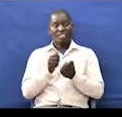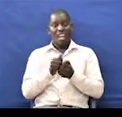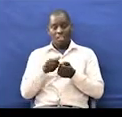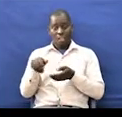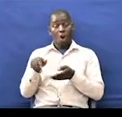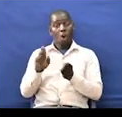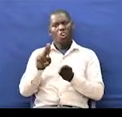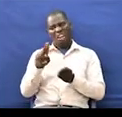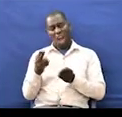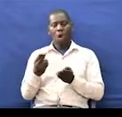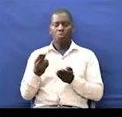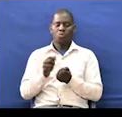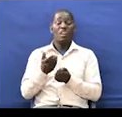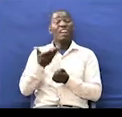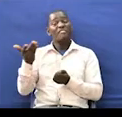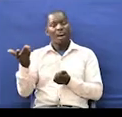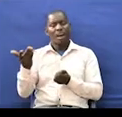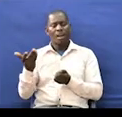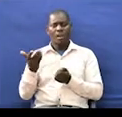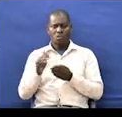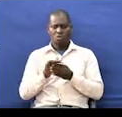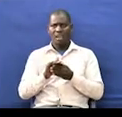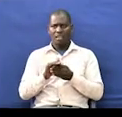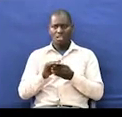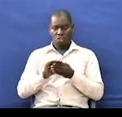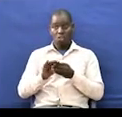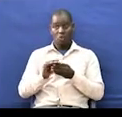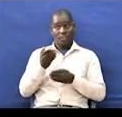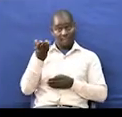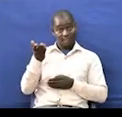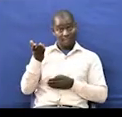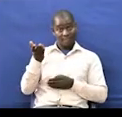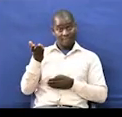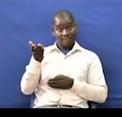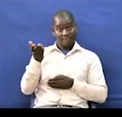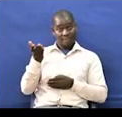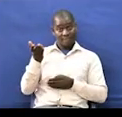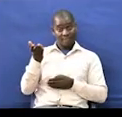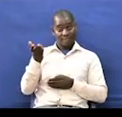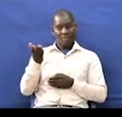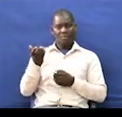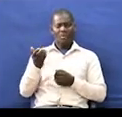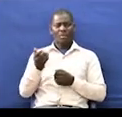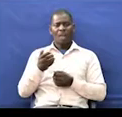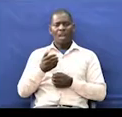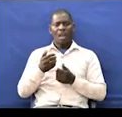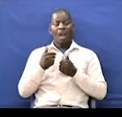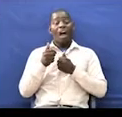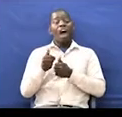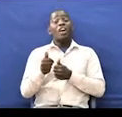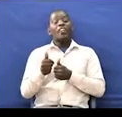But also I have a mass here, a mass. So if I hold the meter rule in this